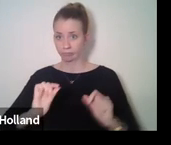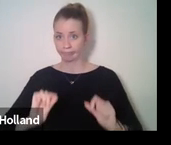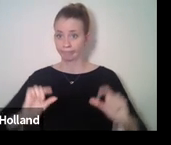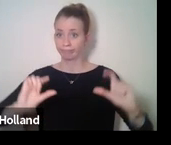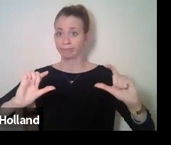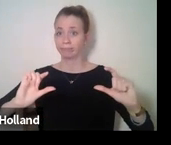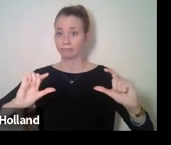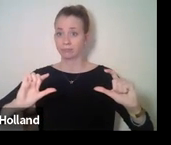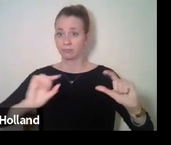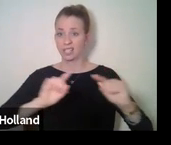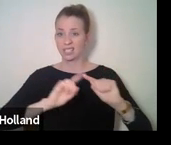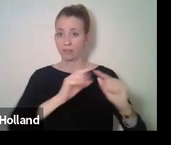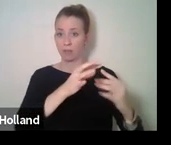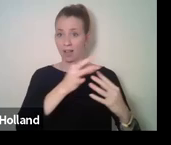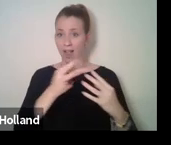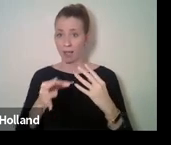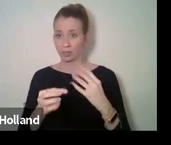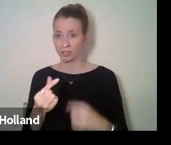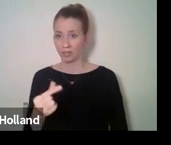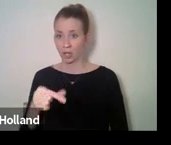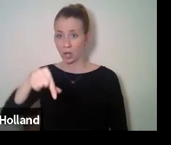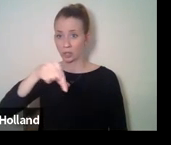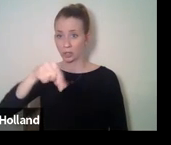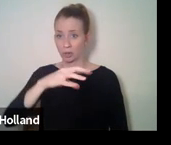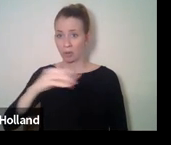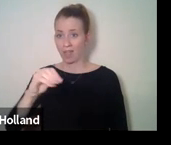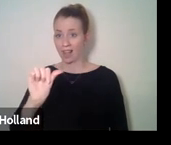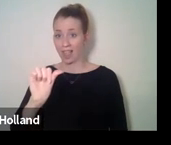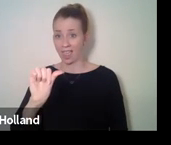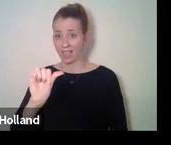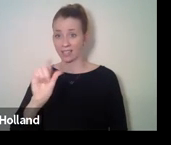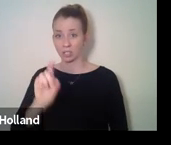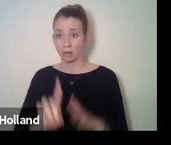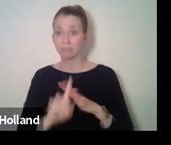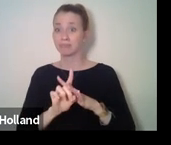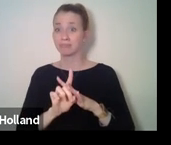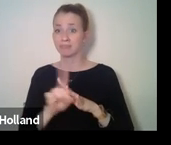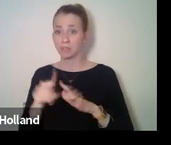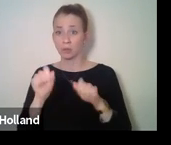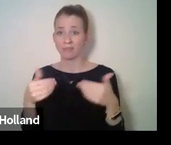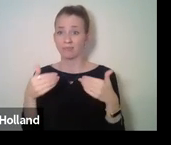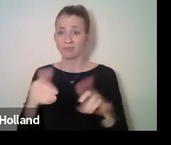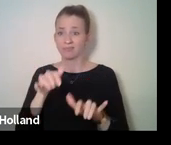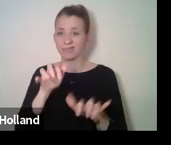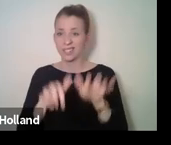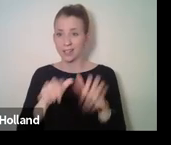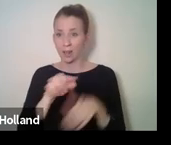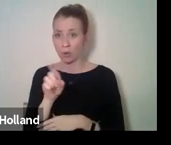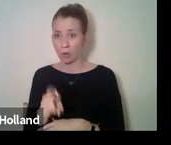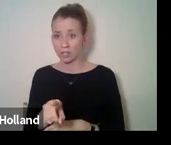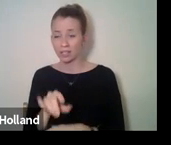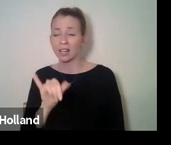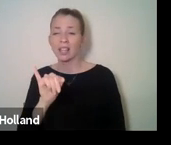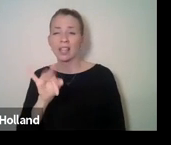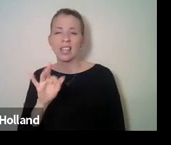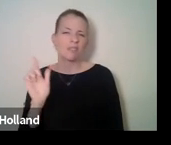bring your cursor down there and the Q&A button should pop up and you can type us a question. If you have a question another